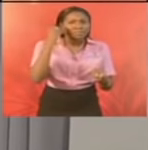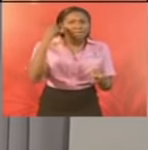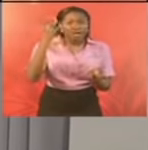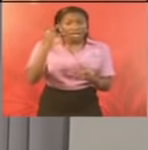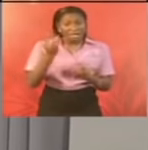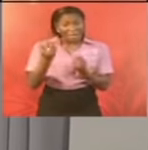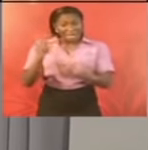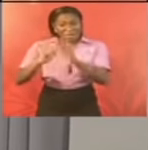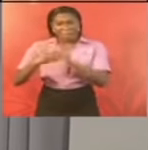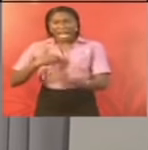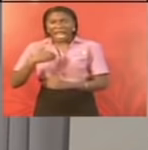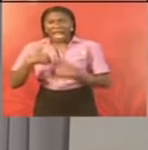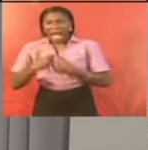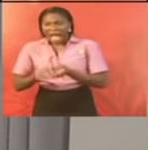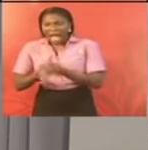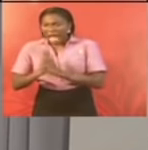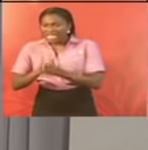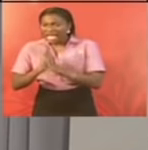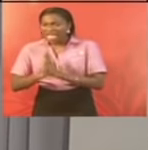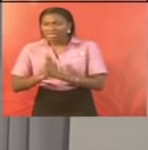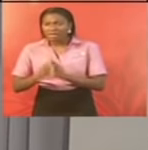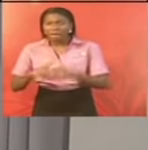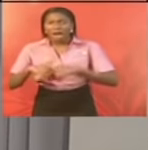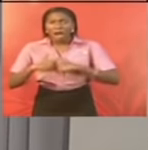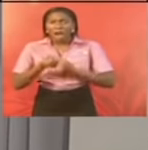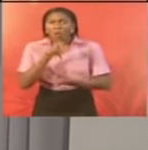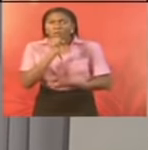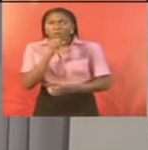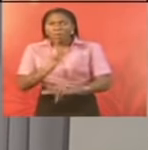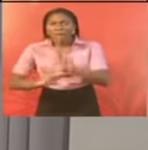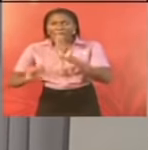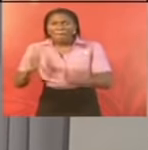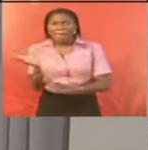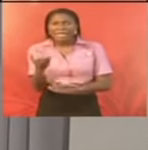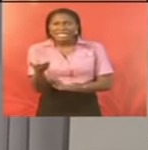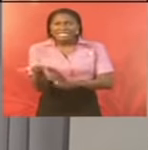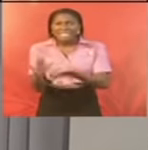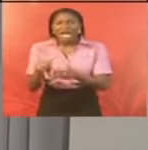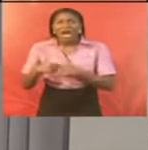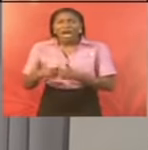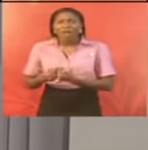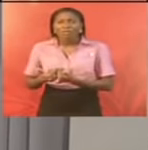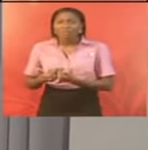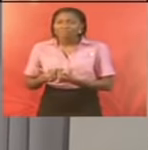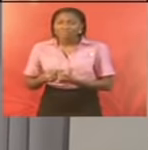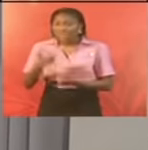you infect the elderly. It's a chain reaction.